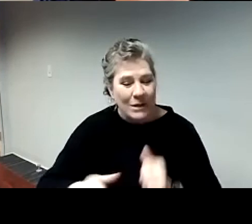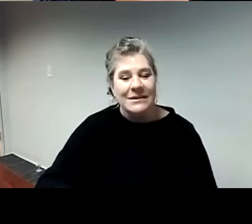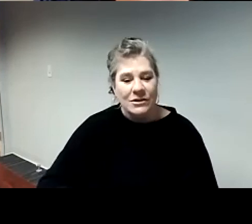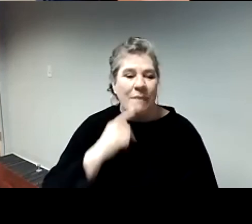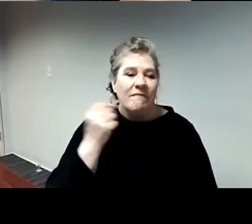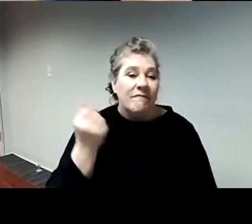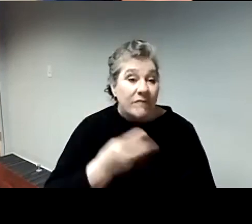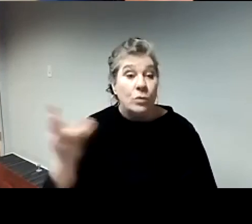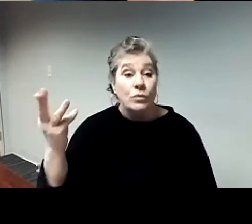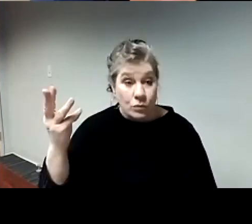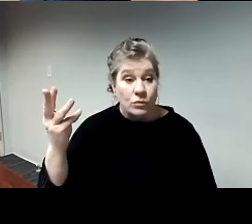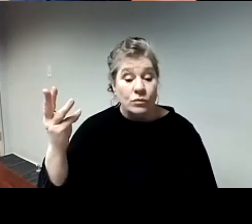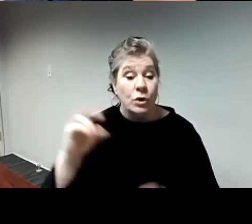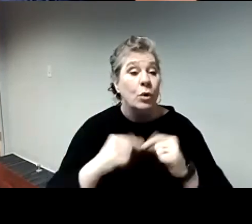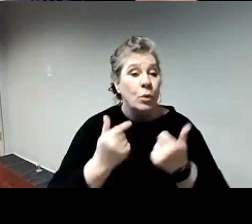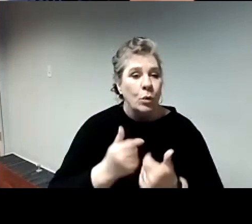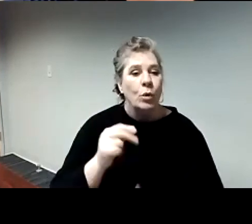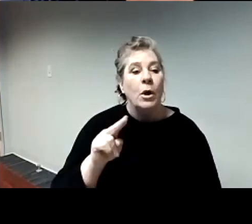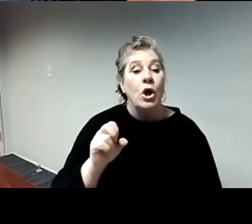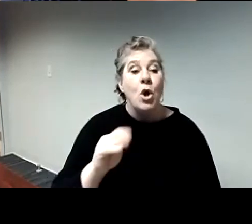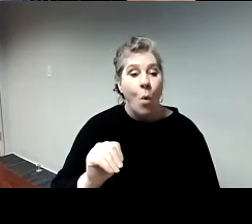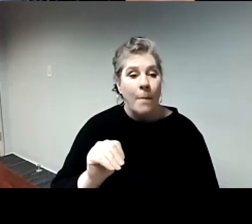few group norms and